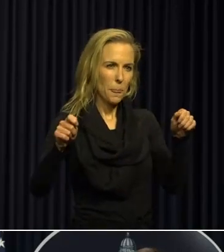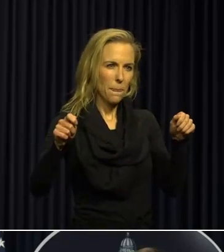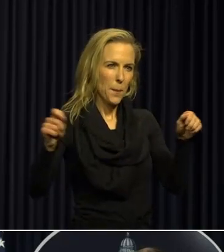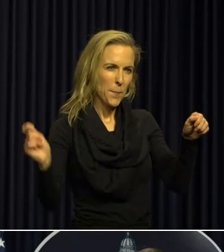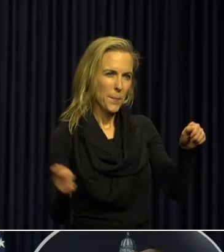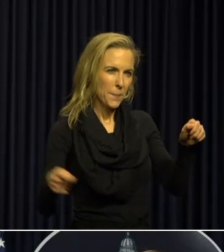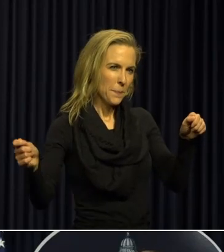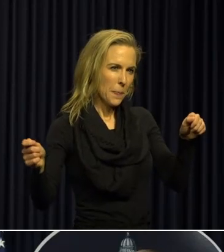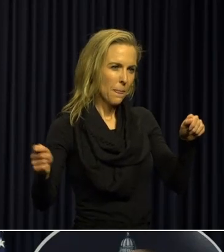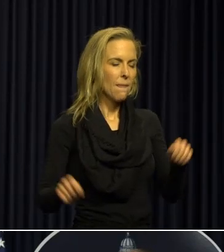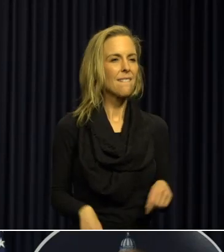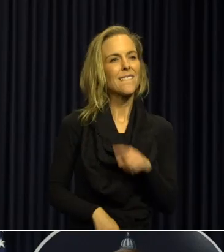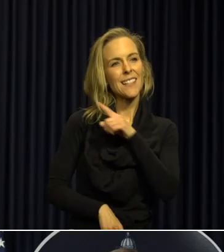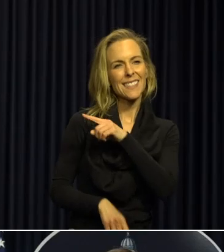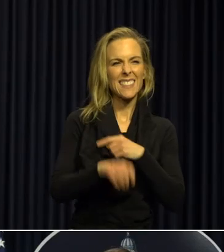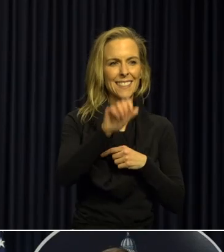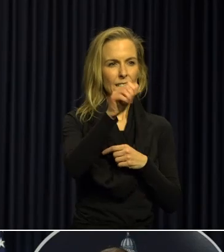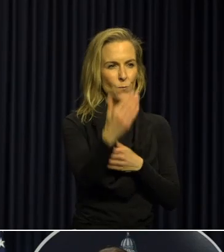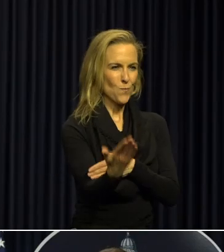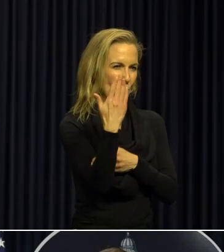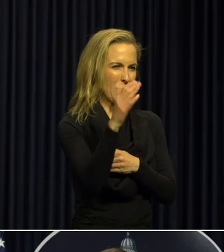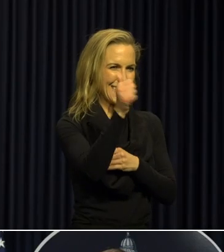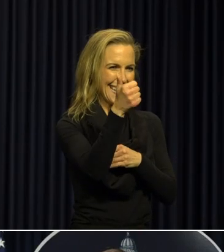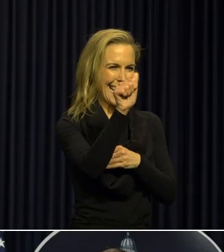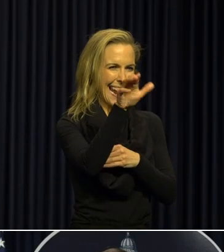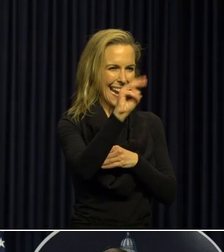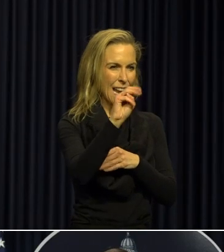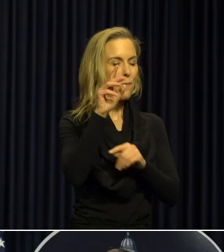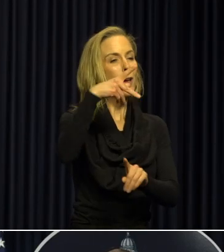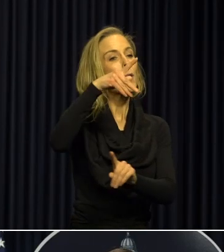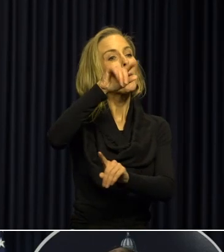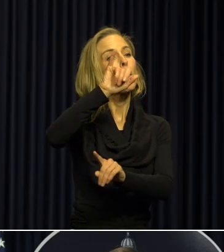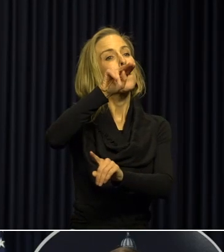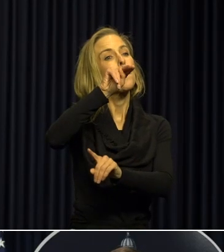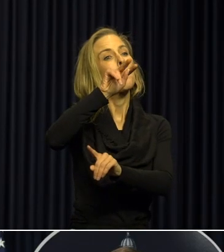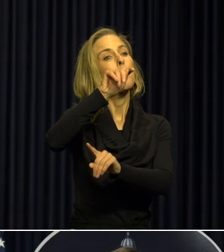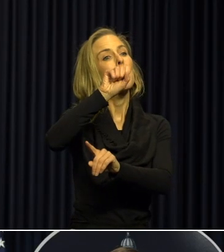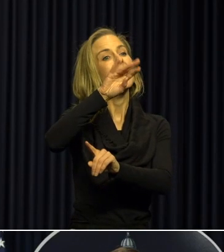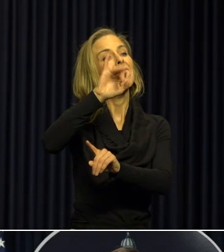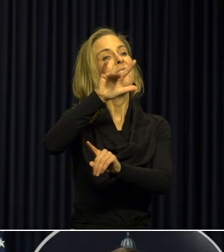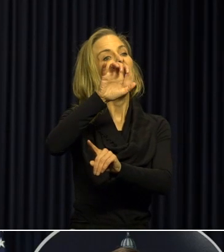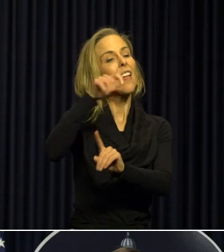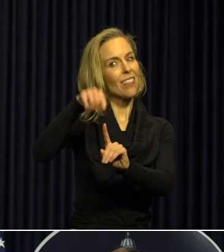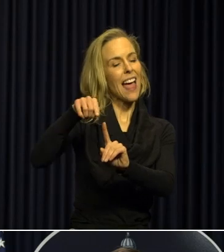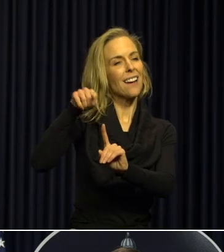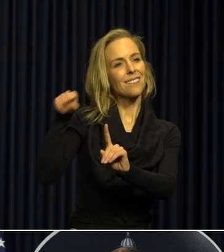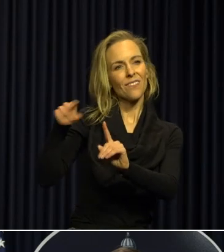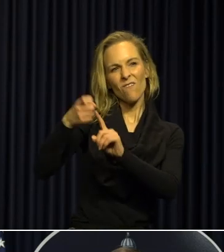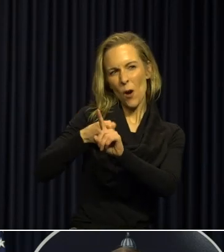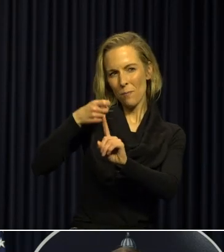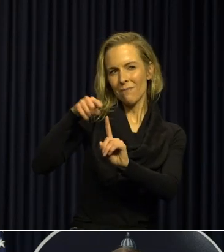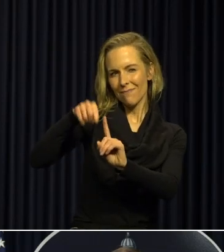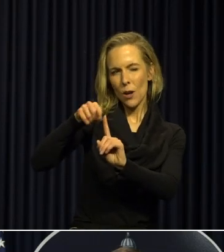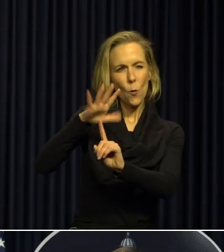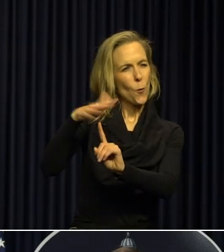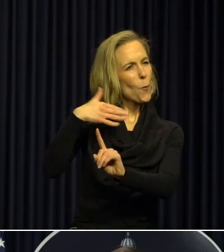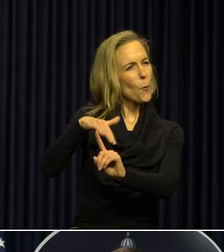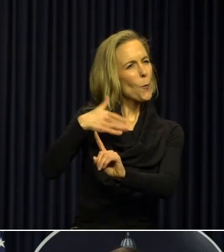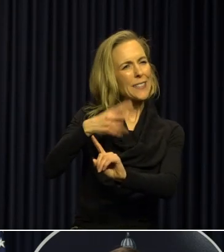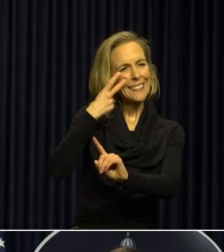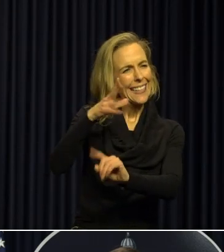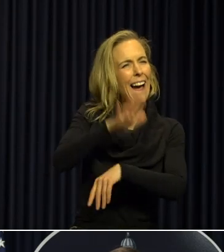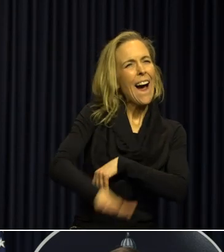This is one of those 10 a.m. bells in Paintsville. All across Kentucky, we are seeing some of